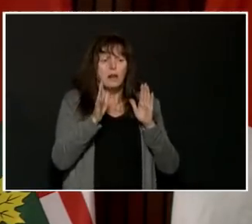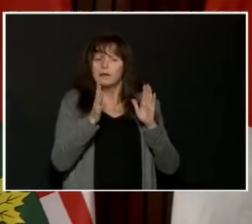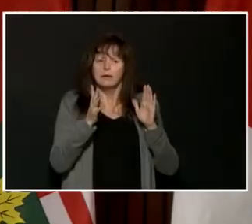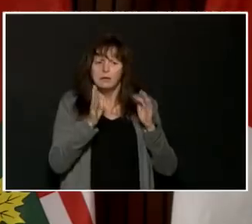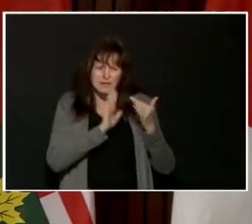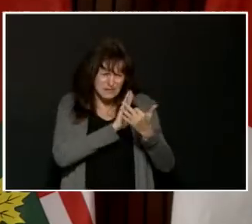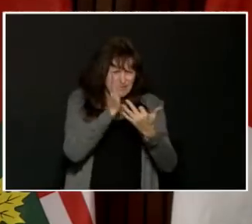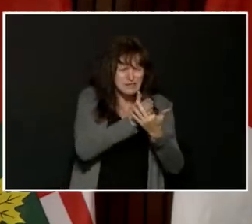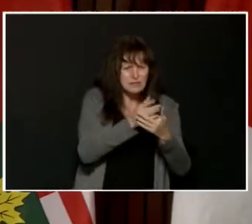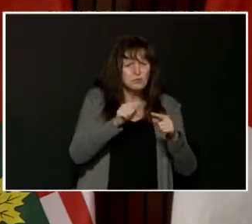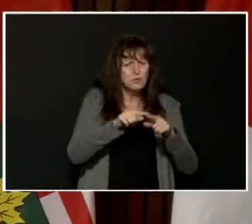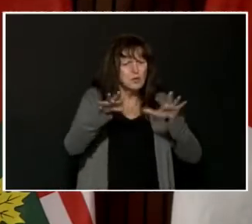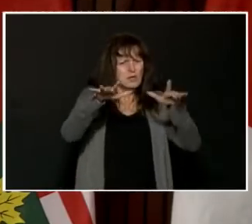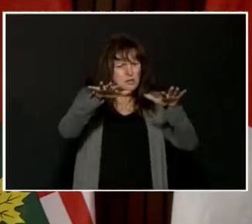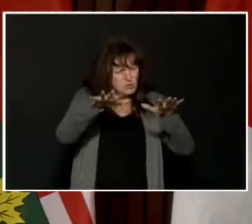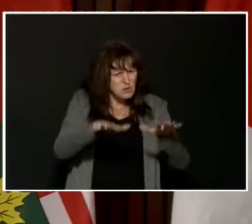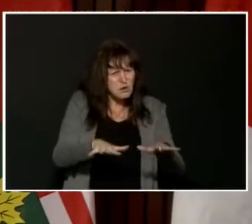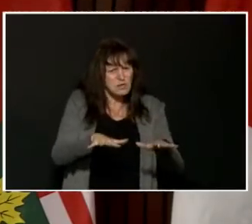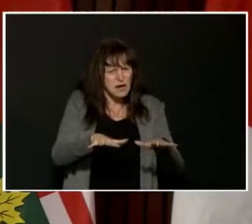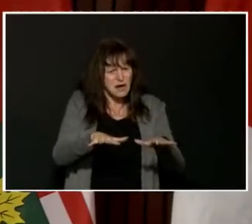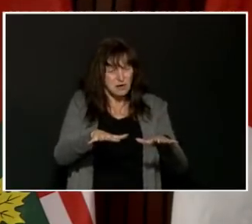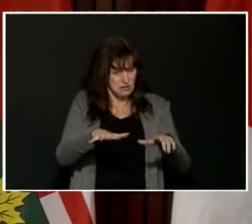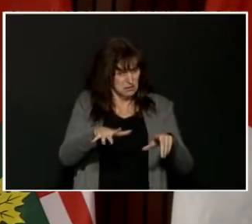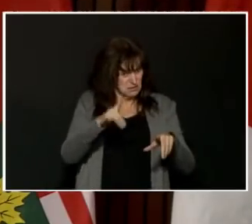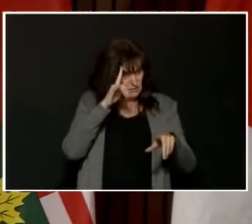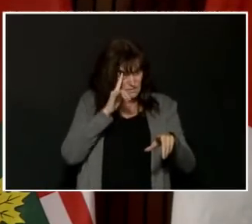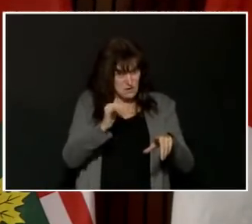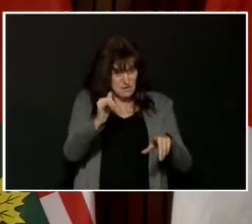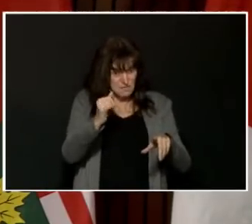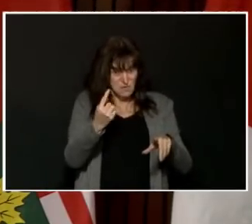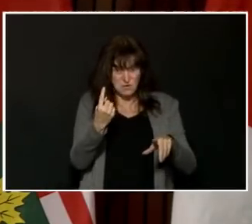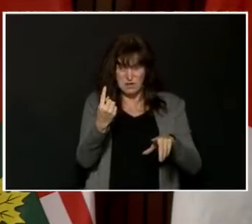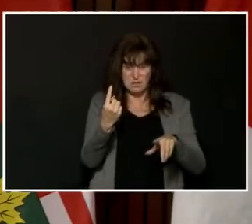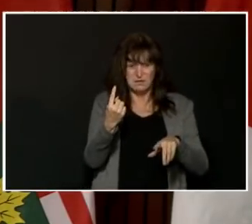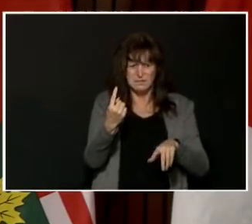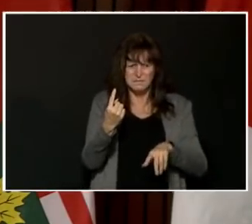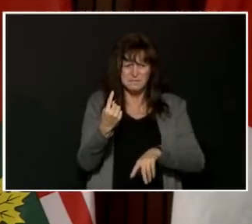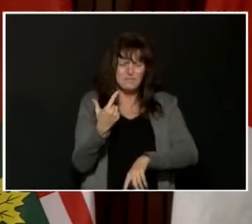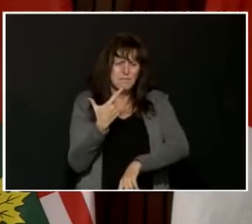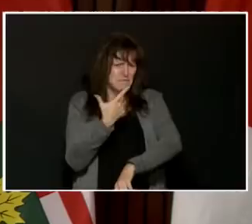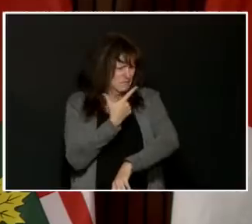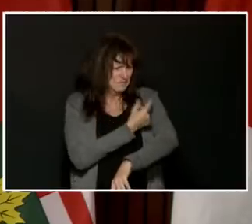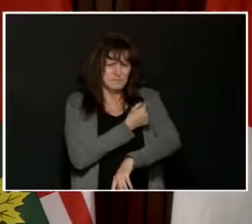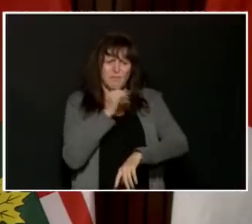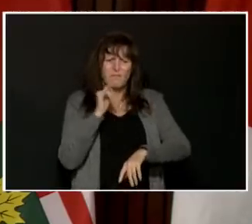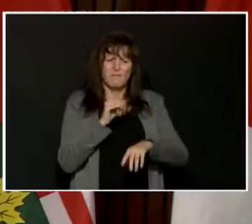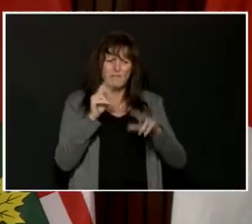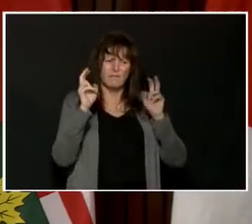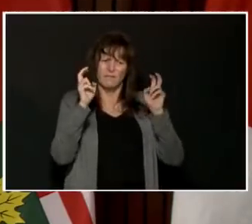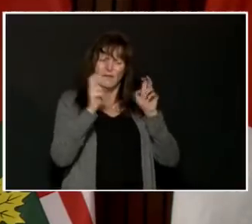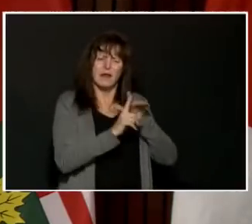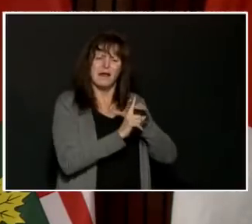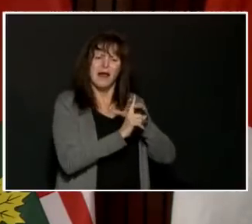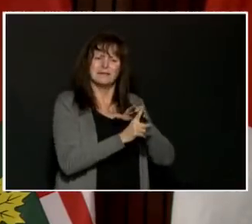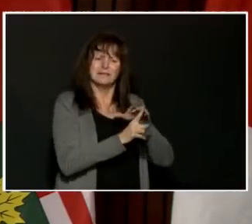run. Vaccination provides our exit plan from the pandemic, but it takes a while to take effect.